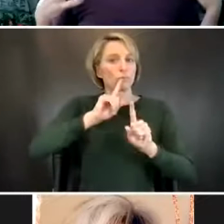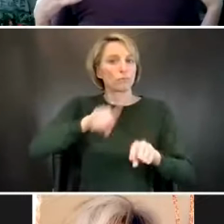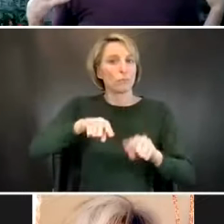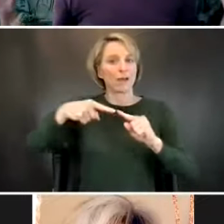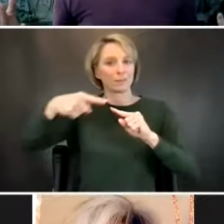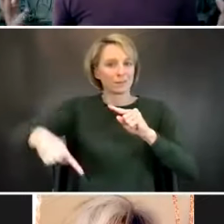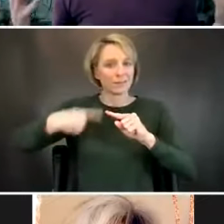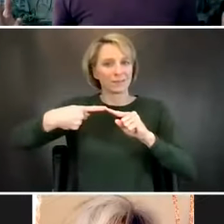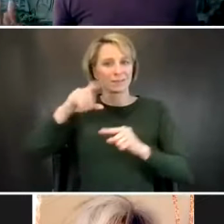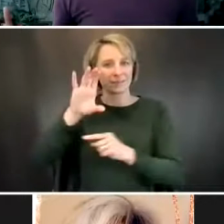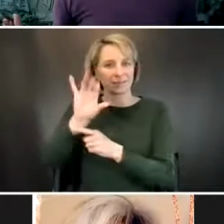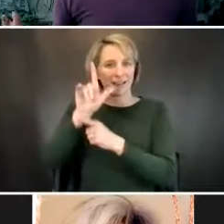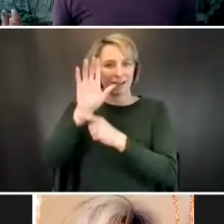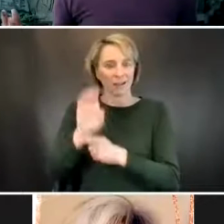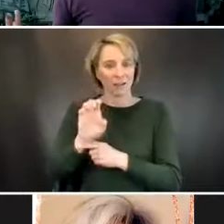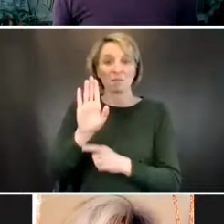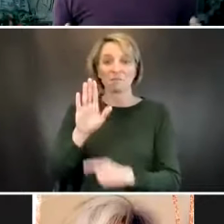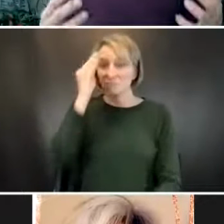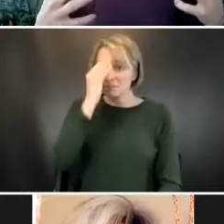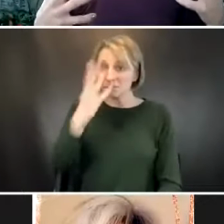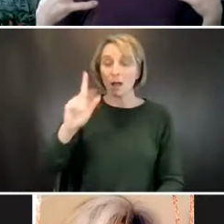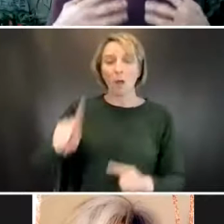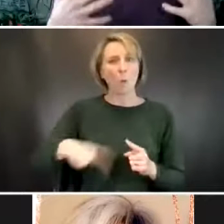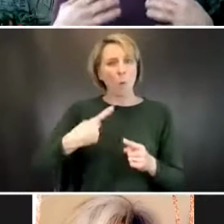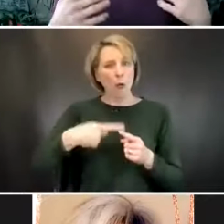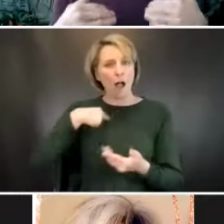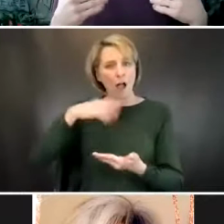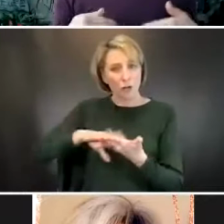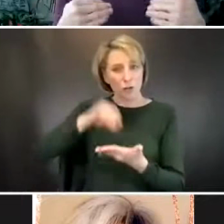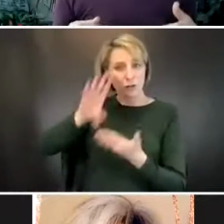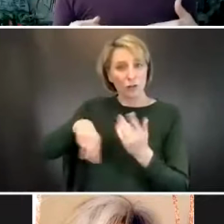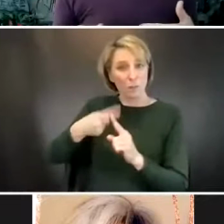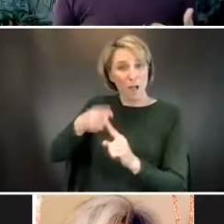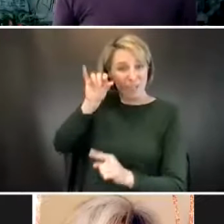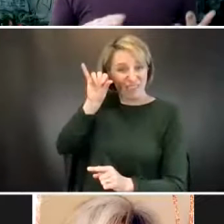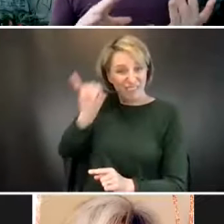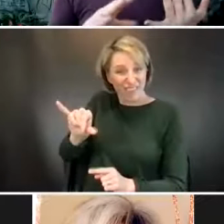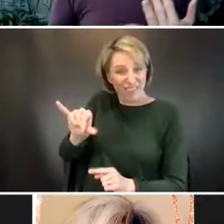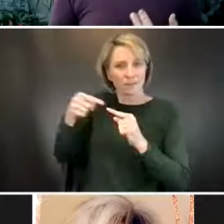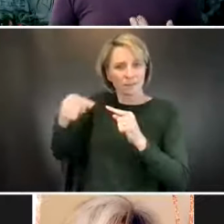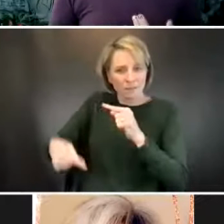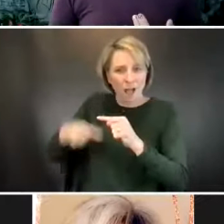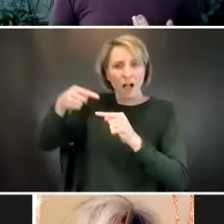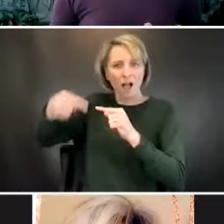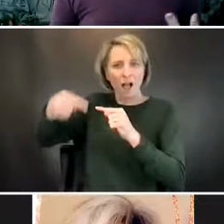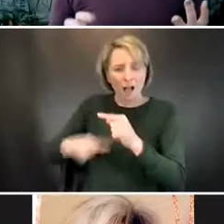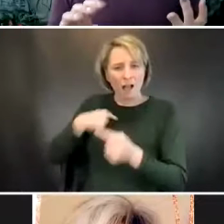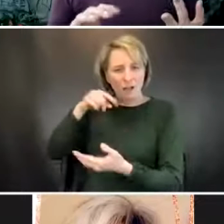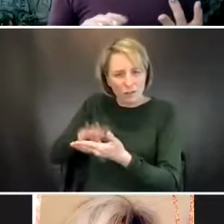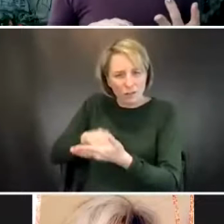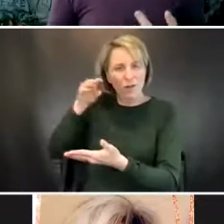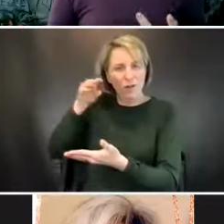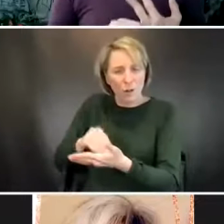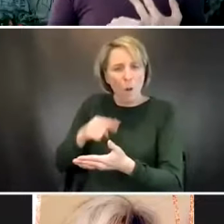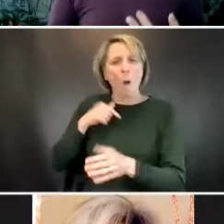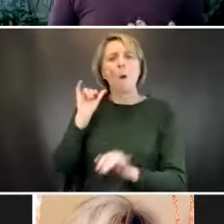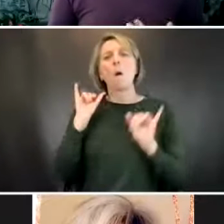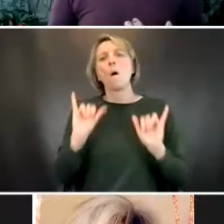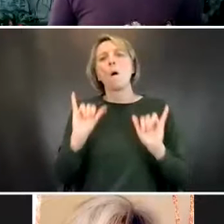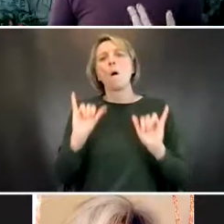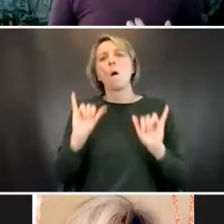one of the most empowering bits of information because it helped me to make sense of my anxiety, sometimes